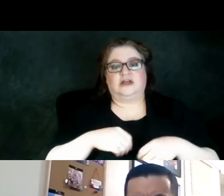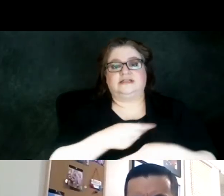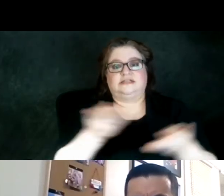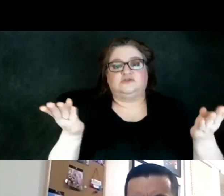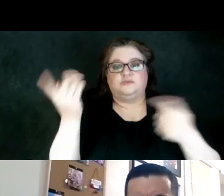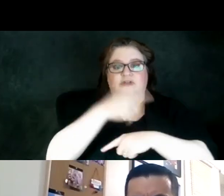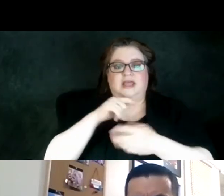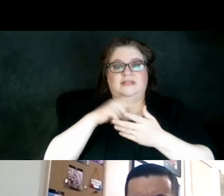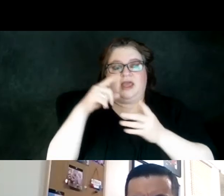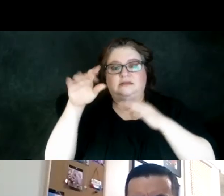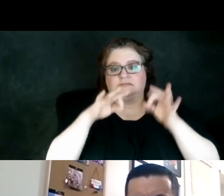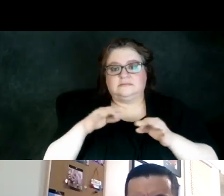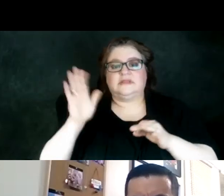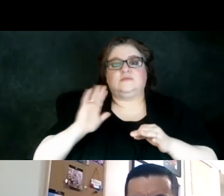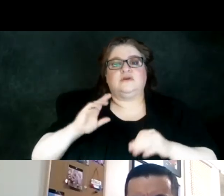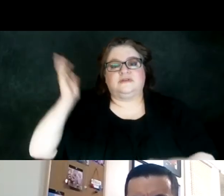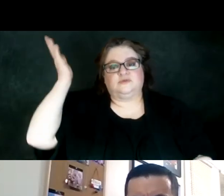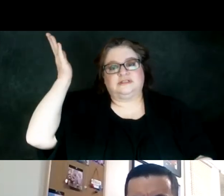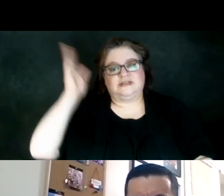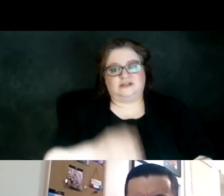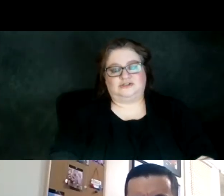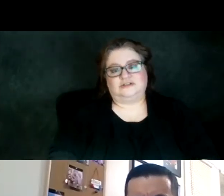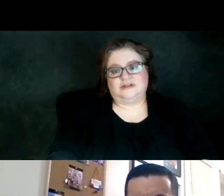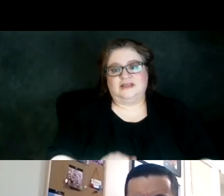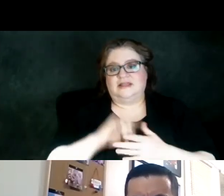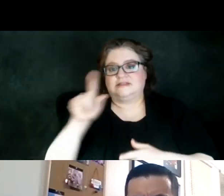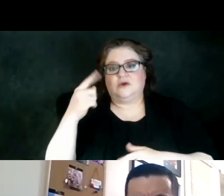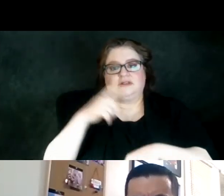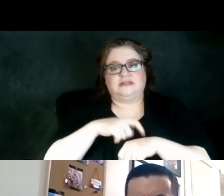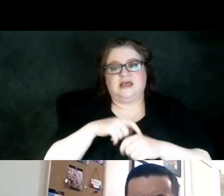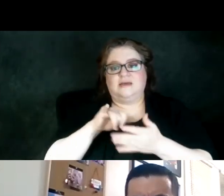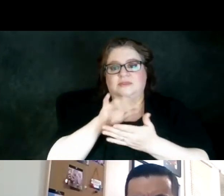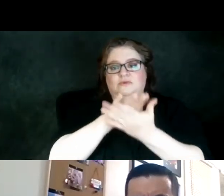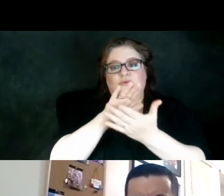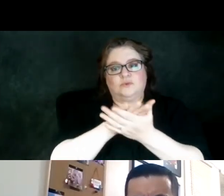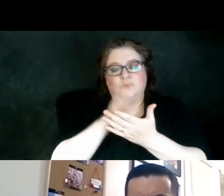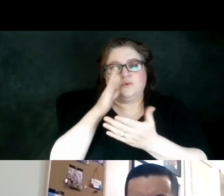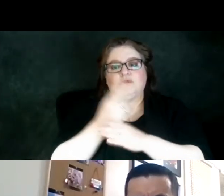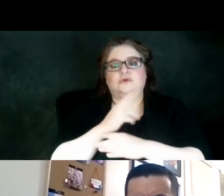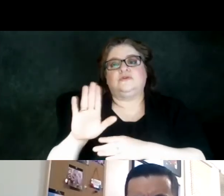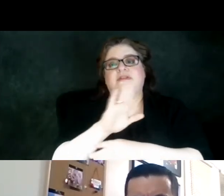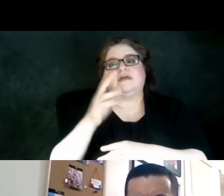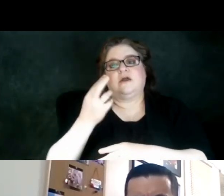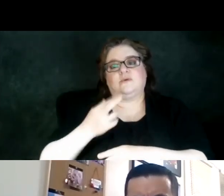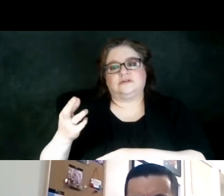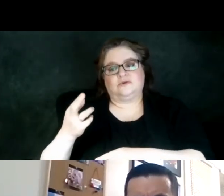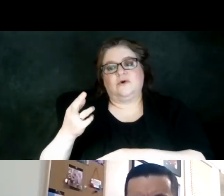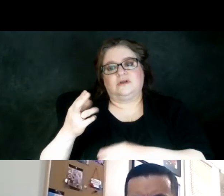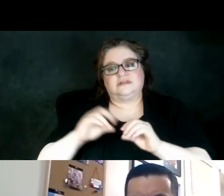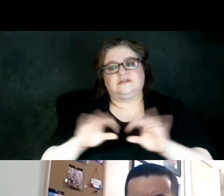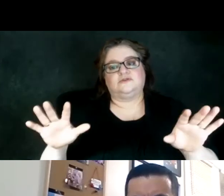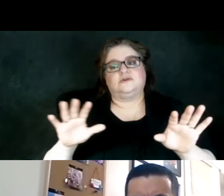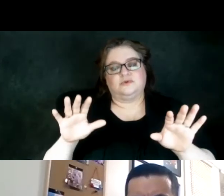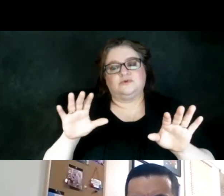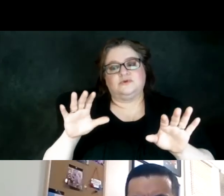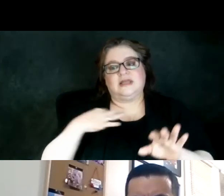was outlined in the previous presentation. That is the only time where the school will use their resources to distribute a